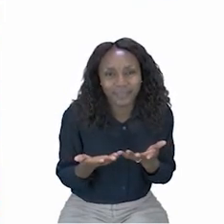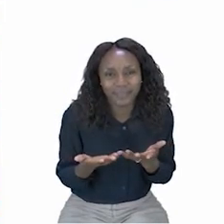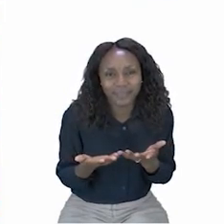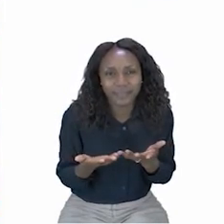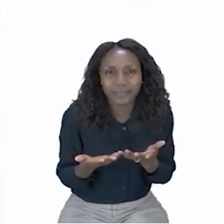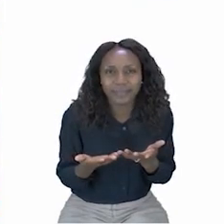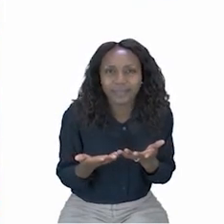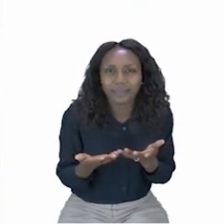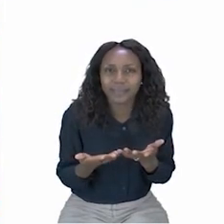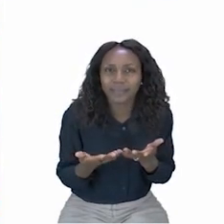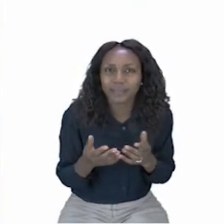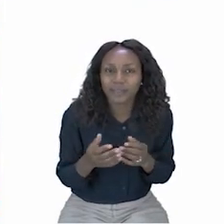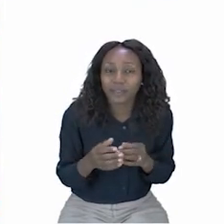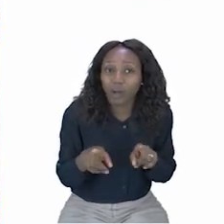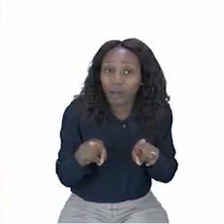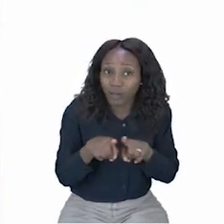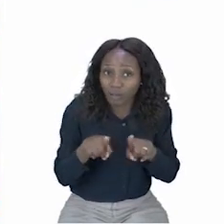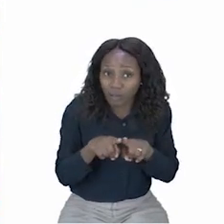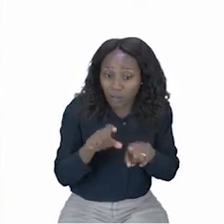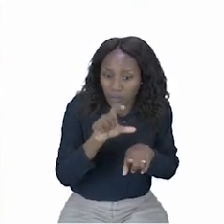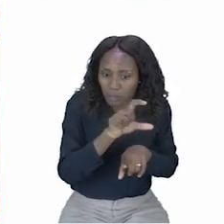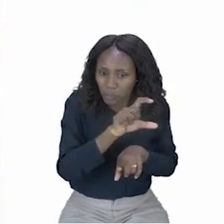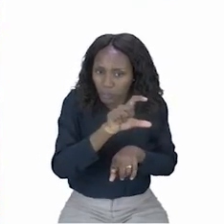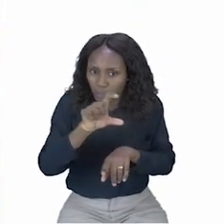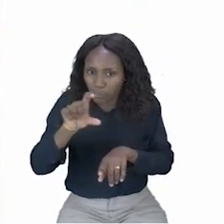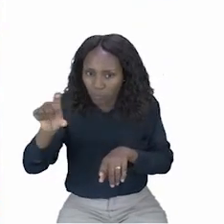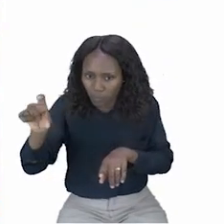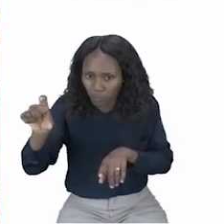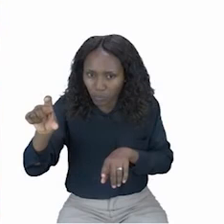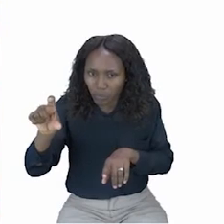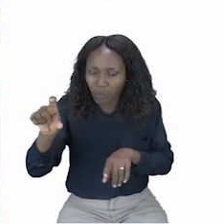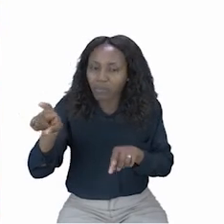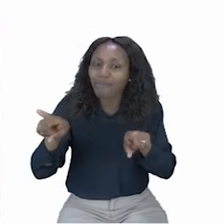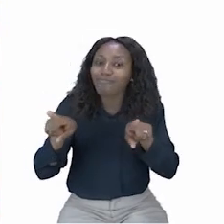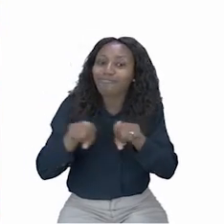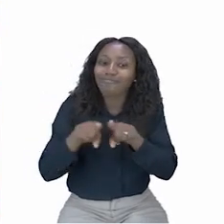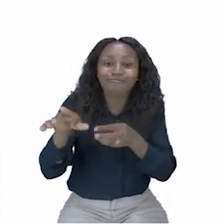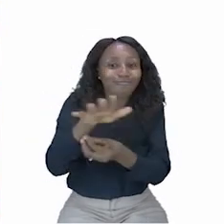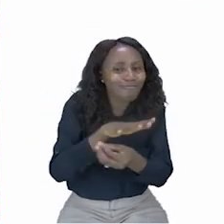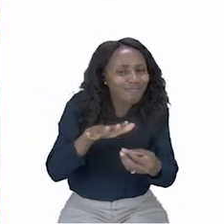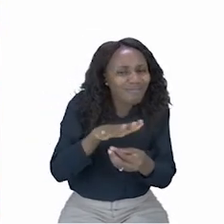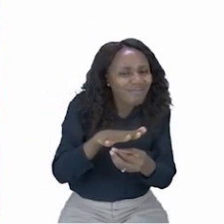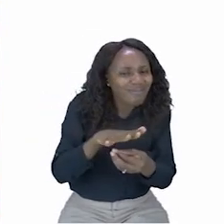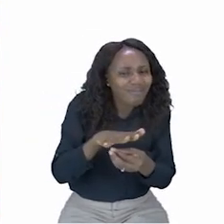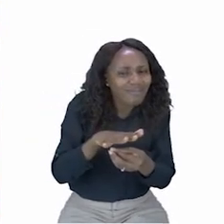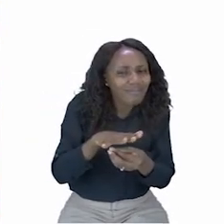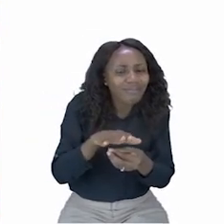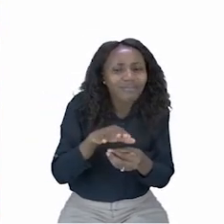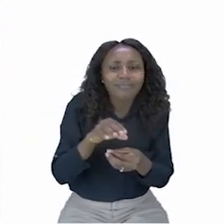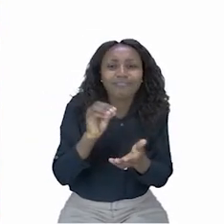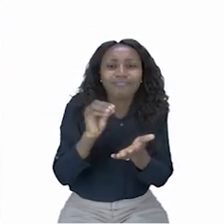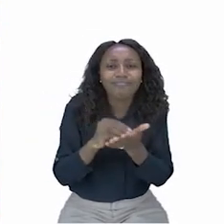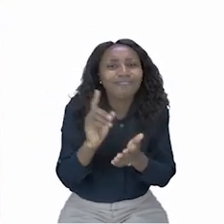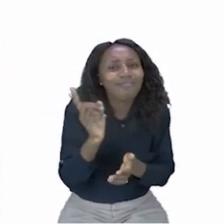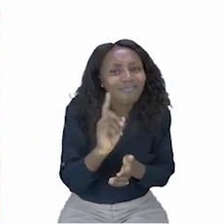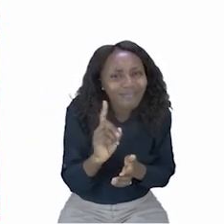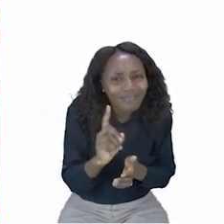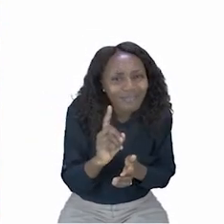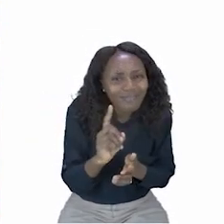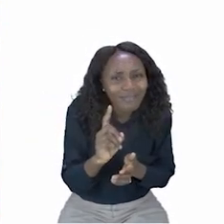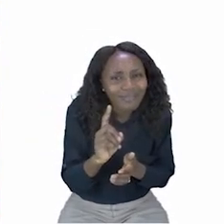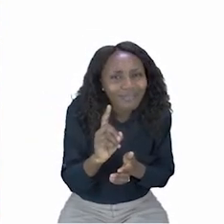Now in the same line, because this is the same family, we are going to put our